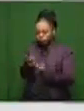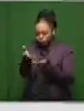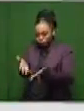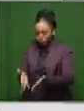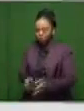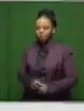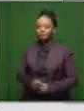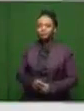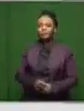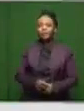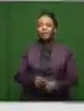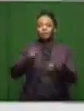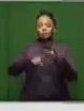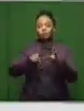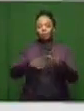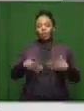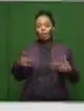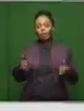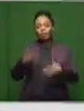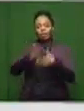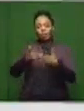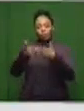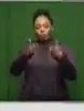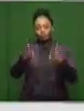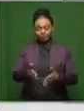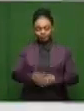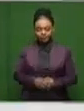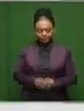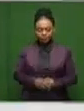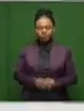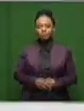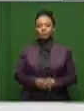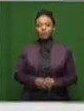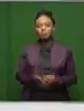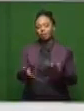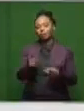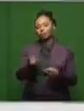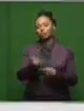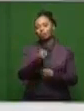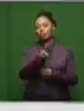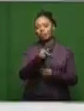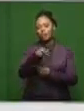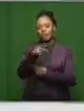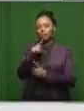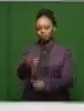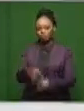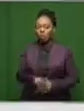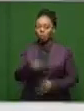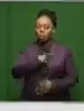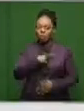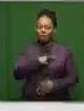true for healthcare workers and Dr. Pillay might want to talk about this because we also we want to both protect our healthcare workers